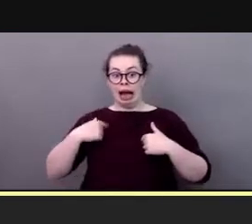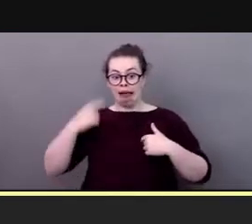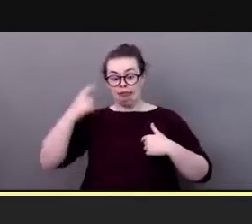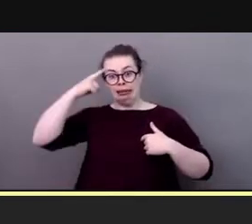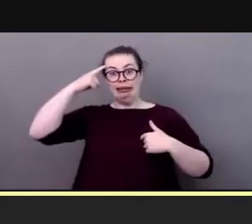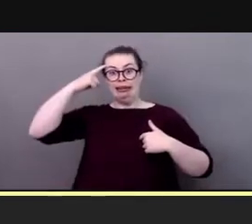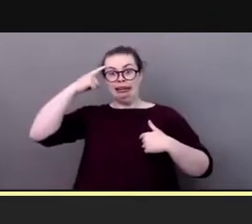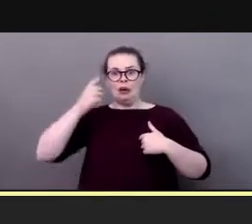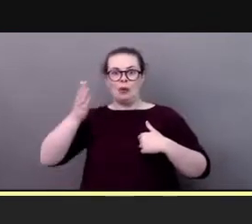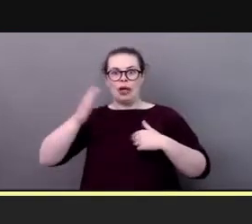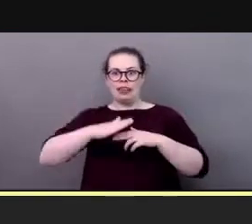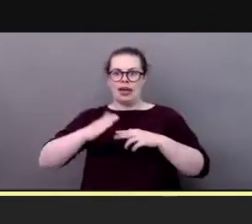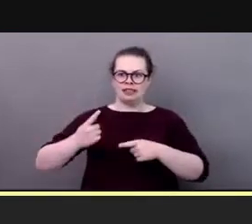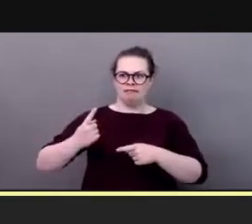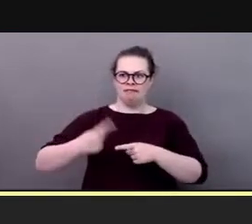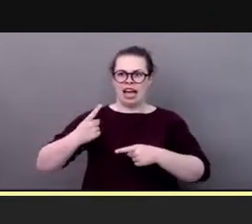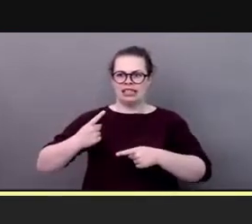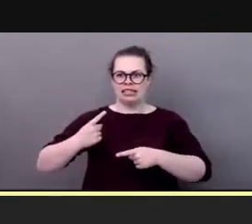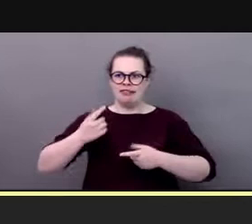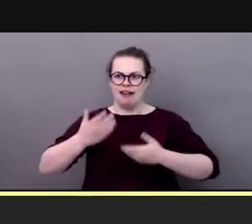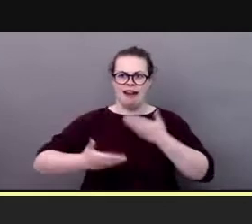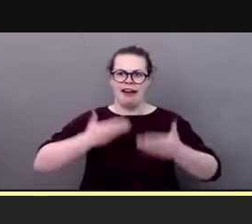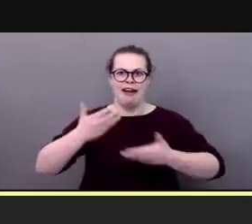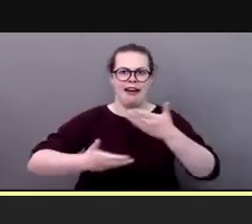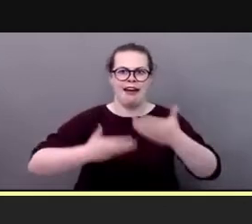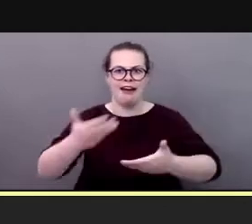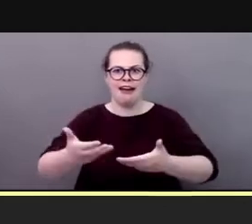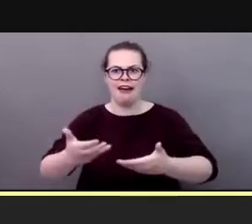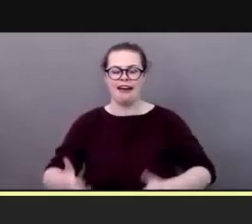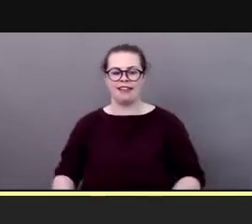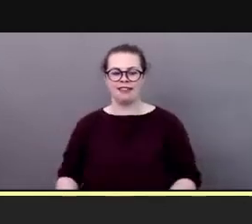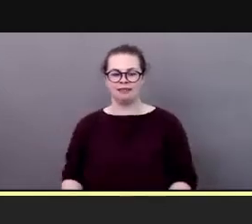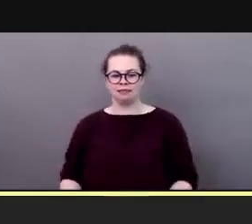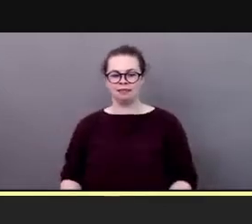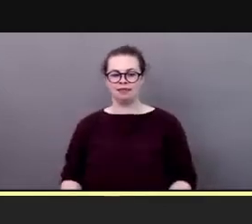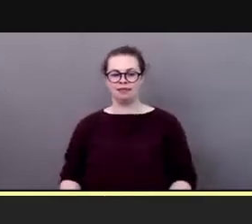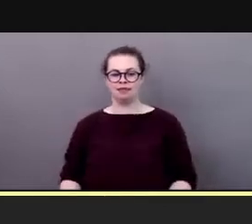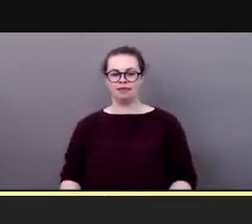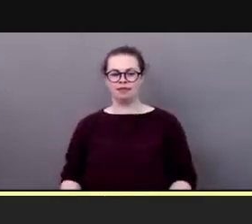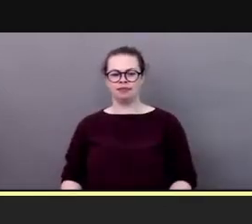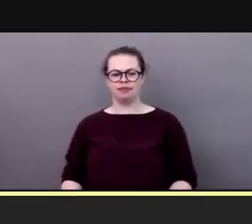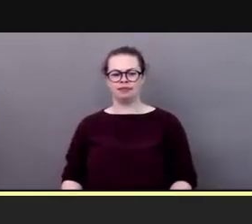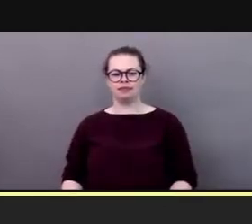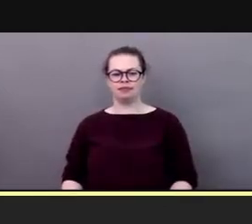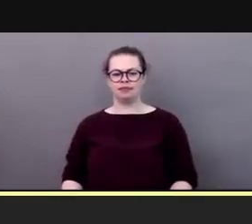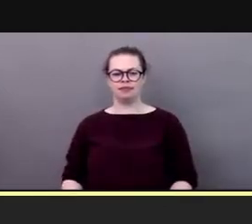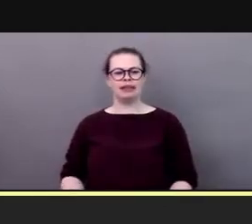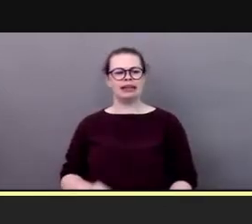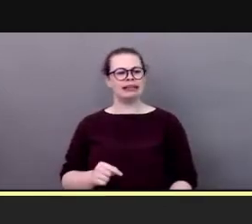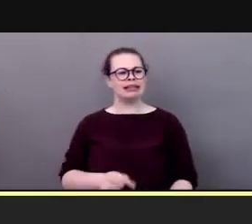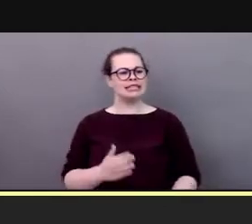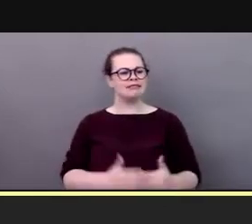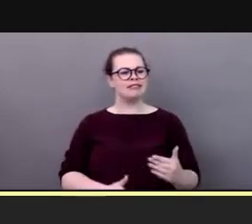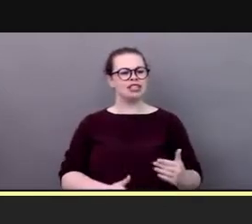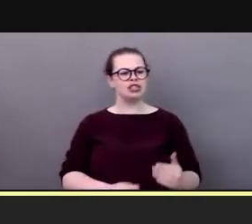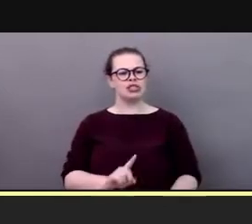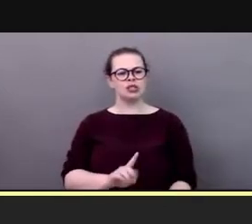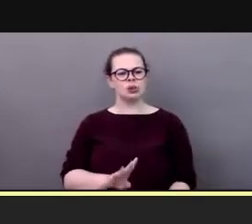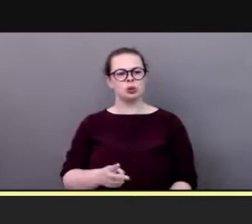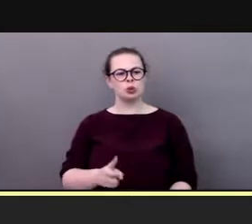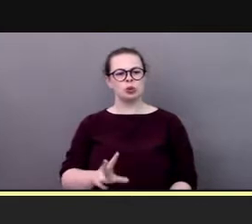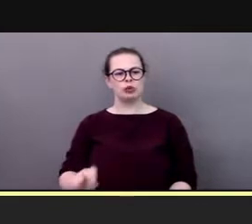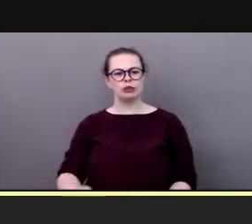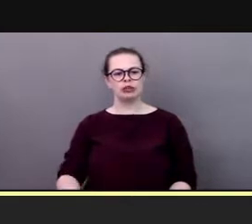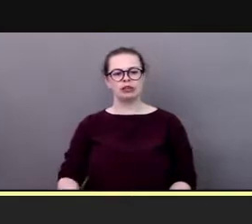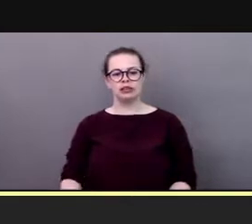quickly, and yeah, but. Yeah, there are some actions. There are